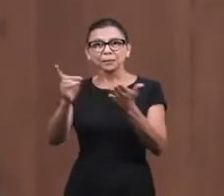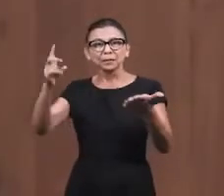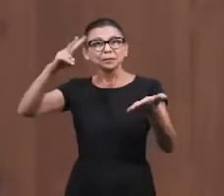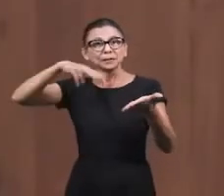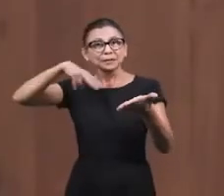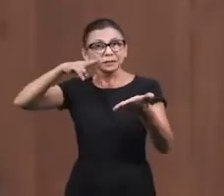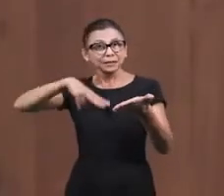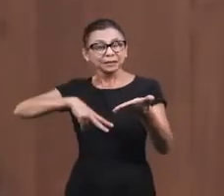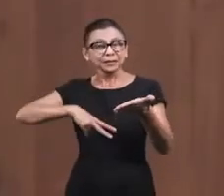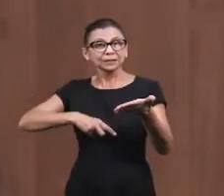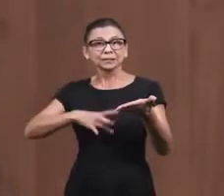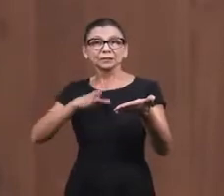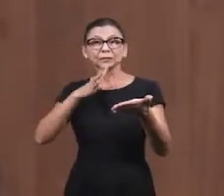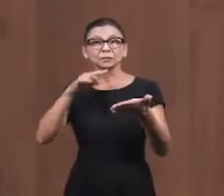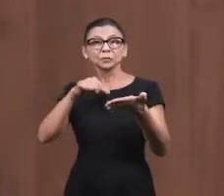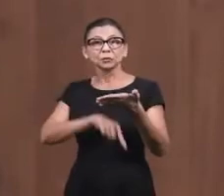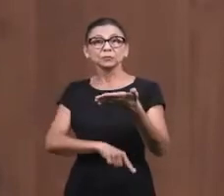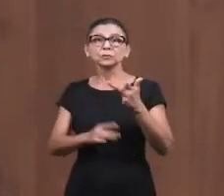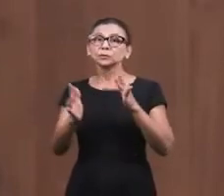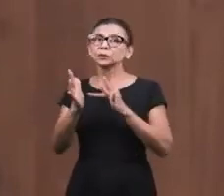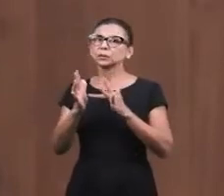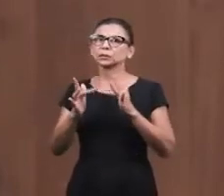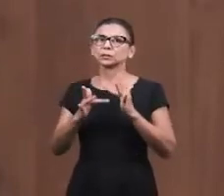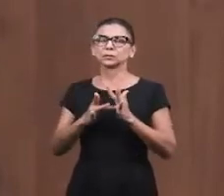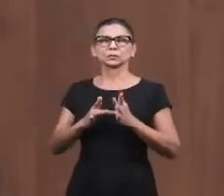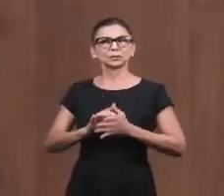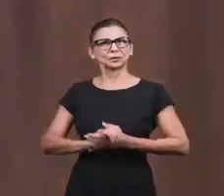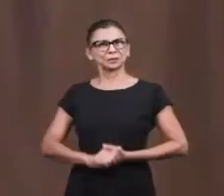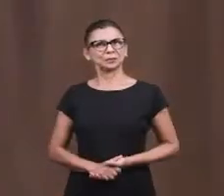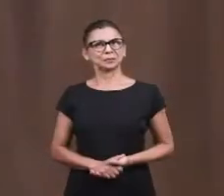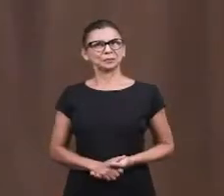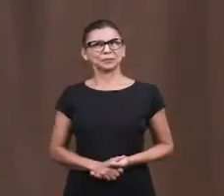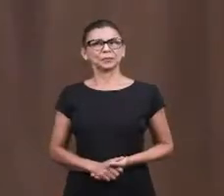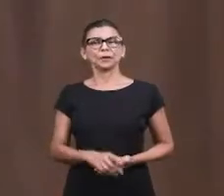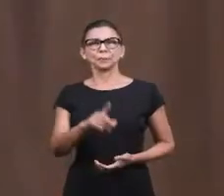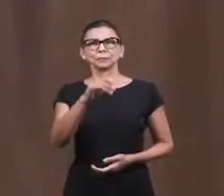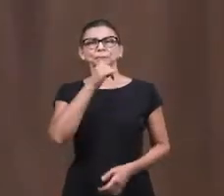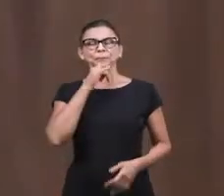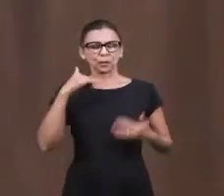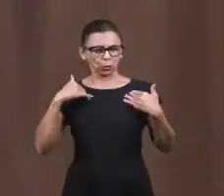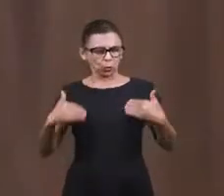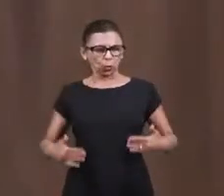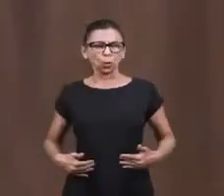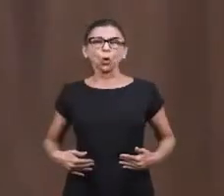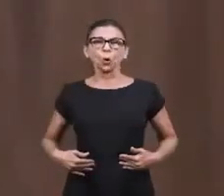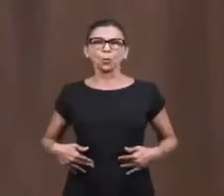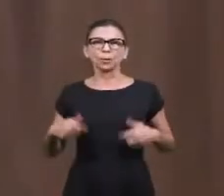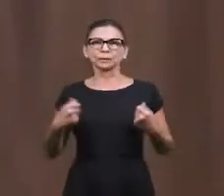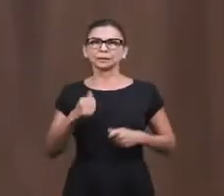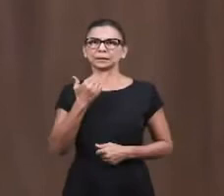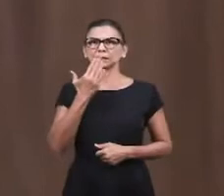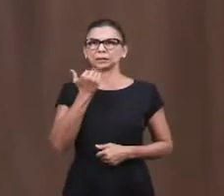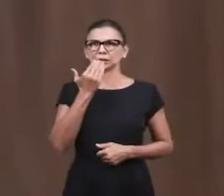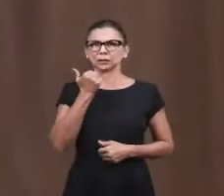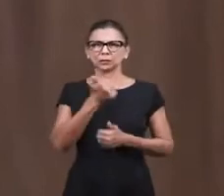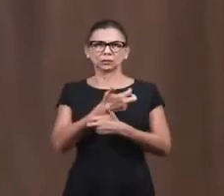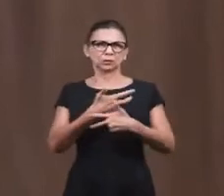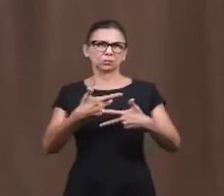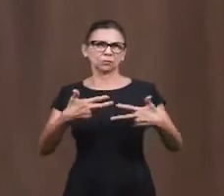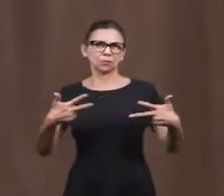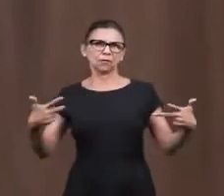profoundly, very closely. And our body needs food. We need